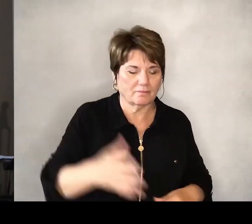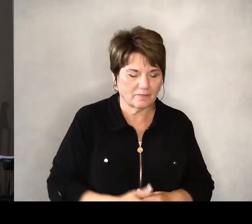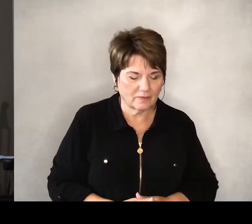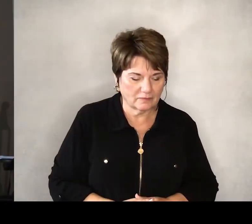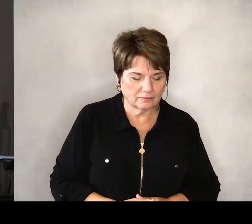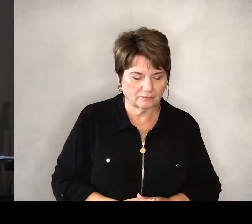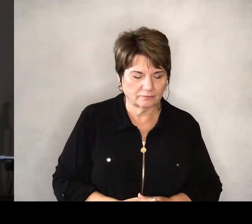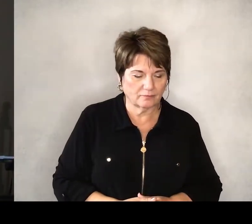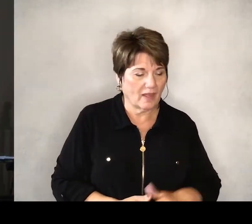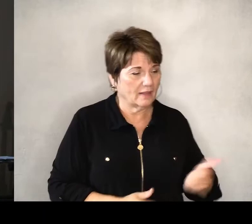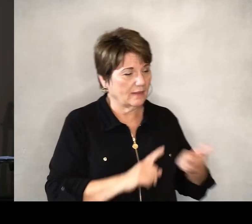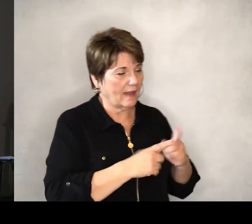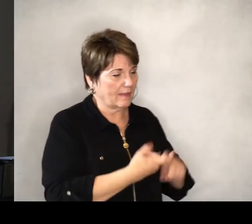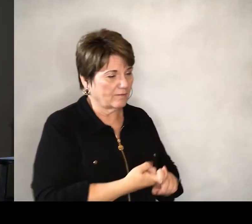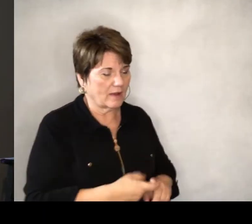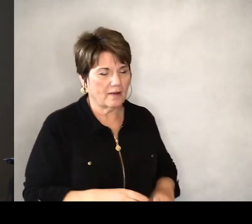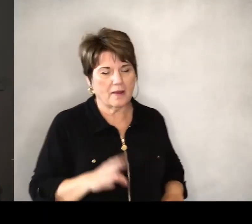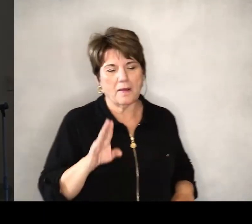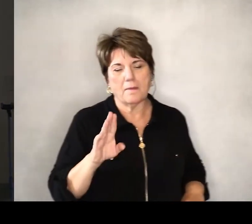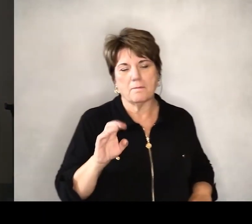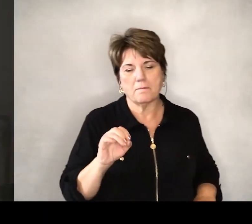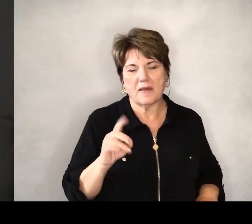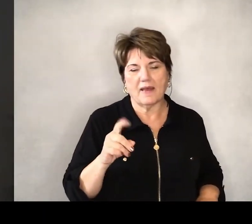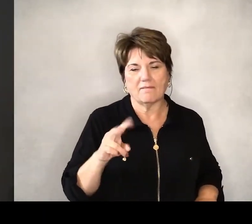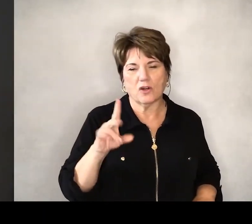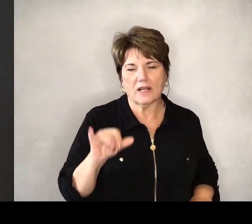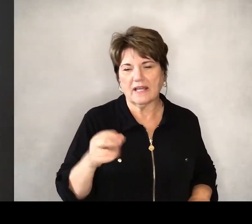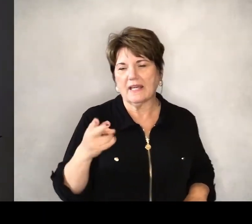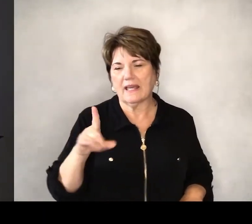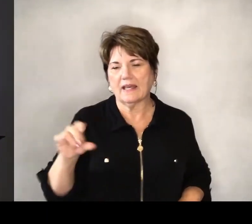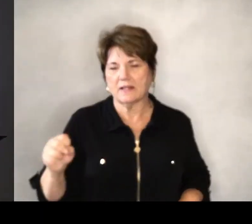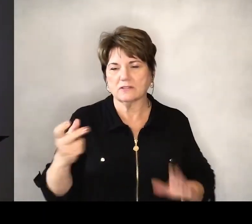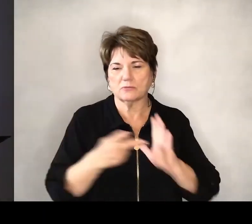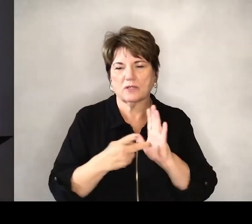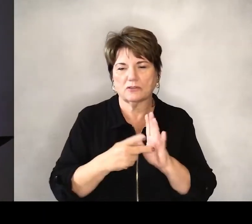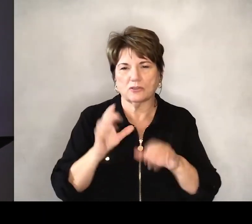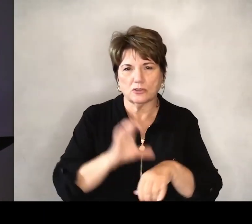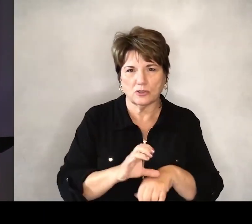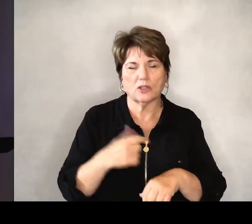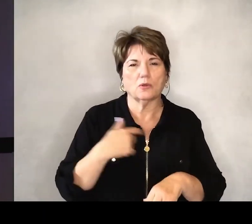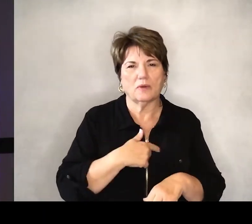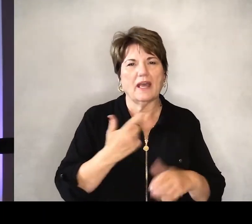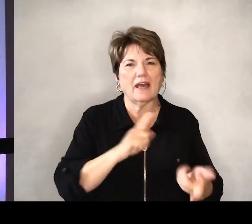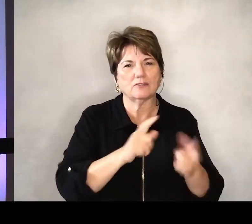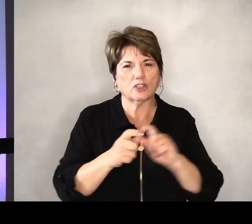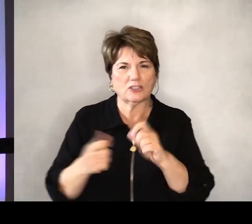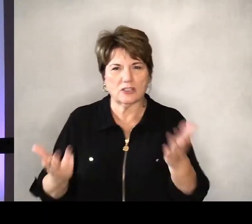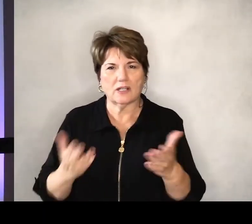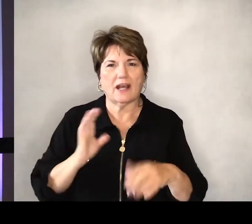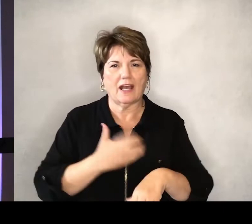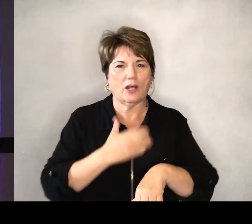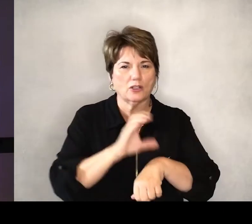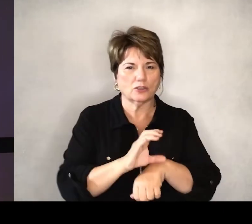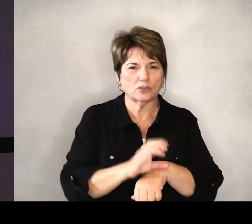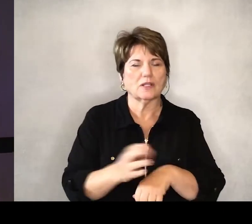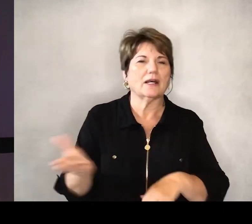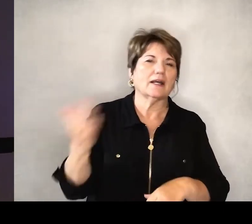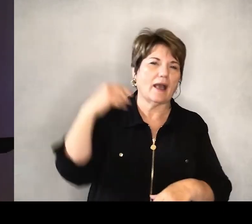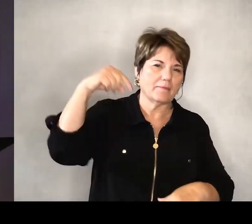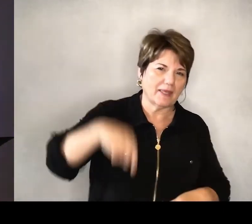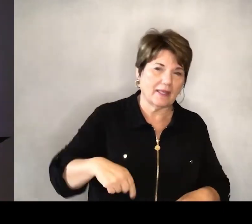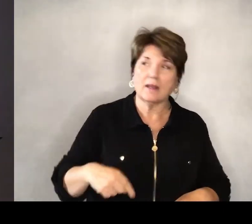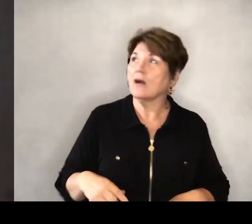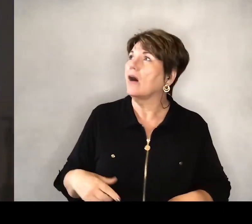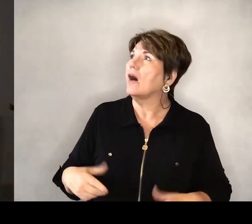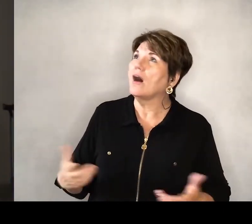And a friend of mine at Beverly Hills Presbyterian Church called and said, hey, we've got some transition stuff happening. Come here.